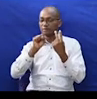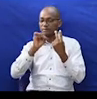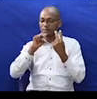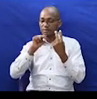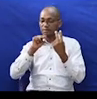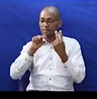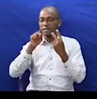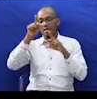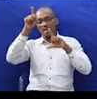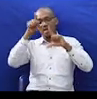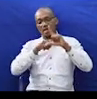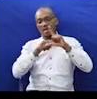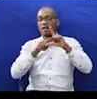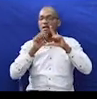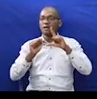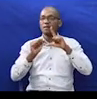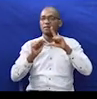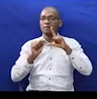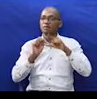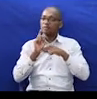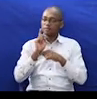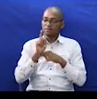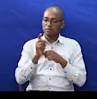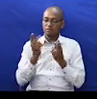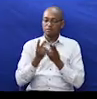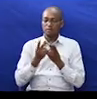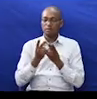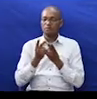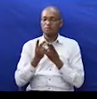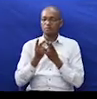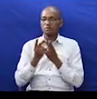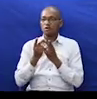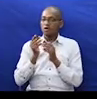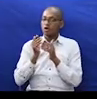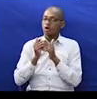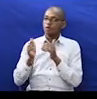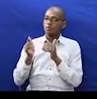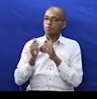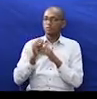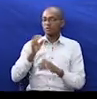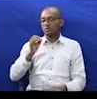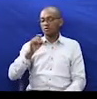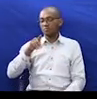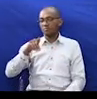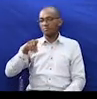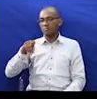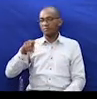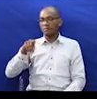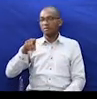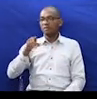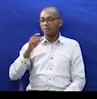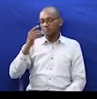A. Sine A is equal to opposite, simple we write O double P, which represent